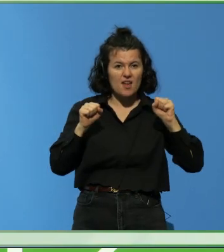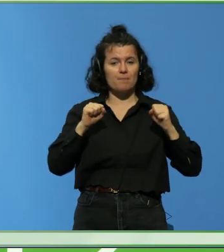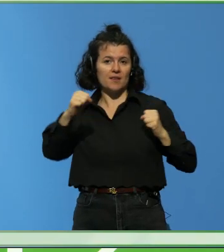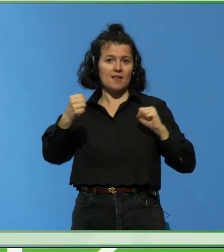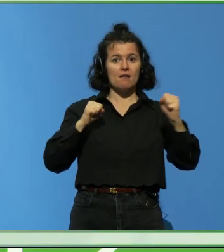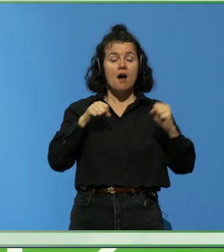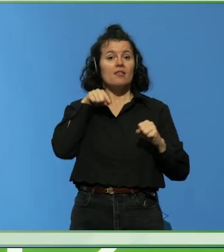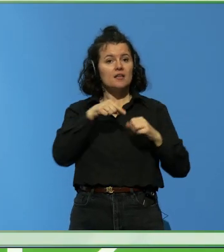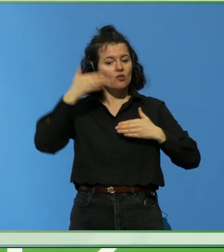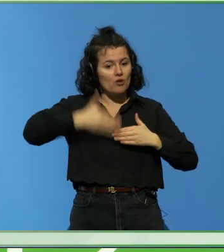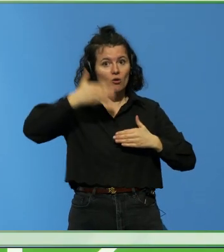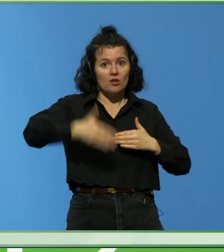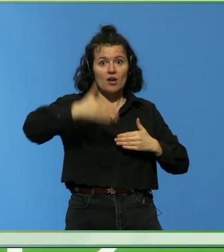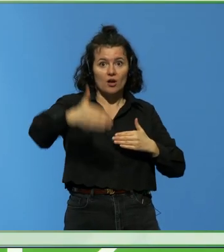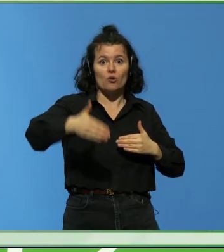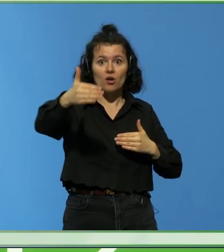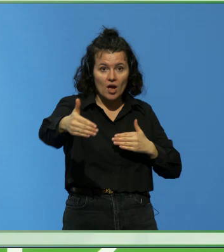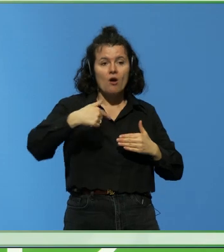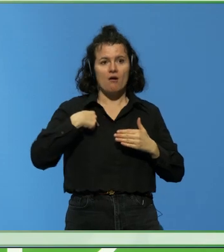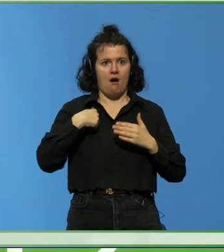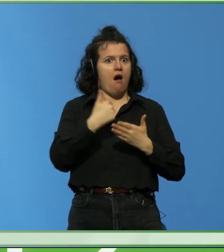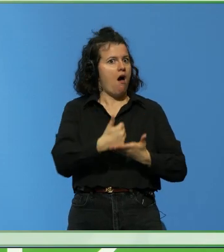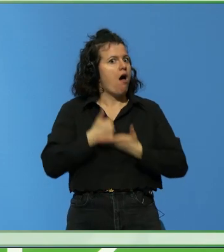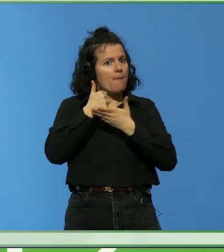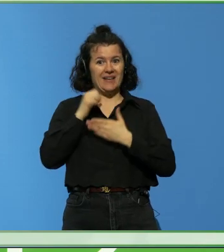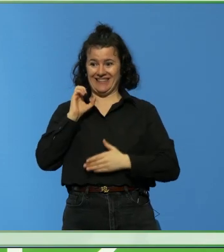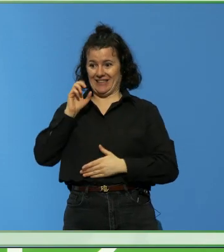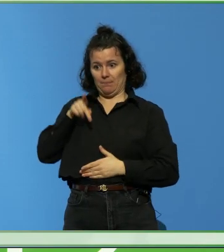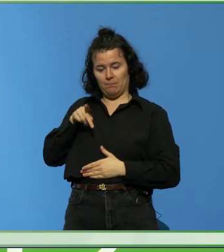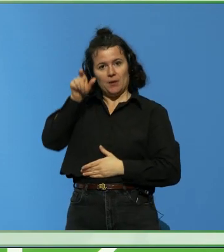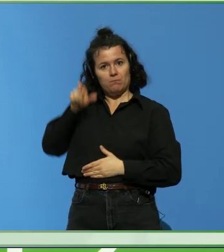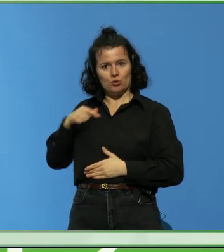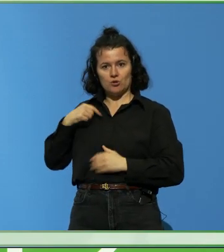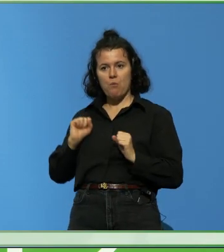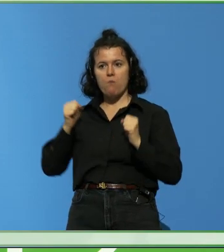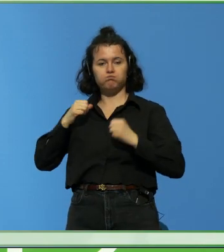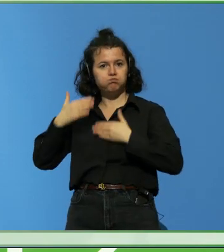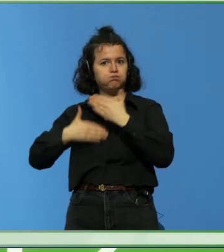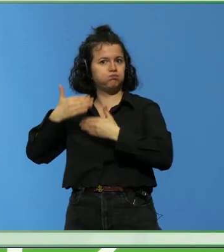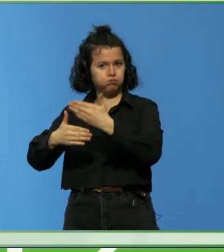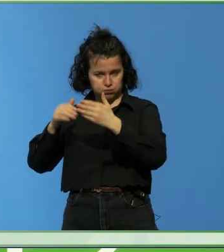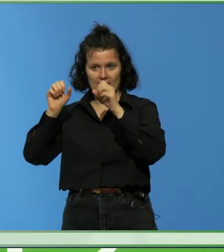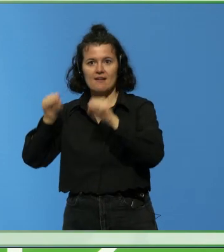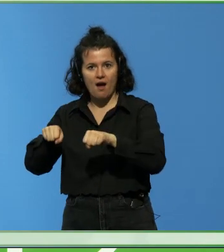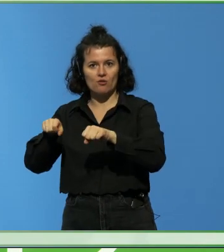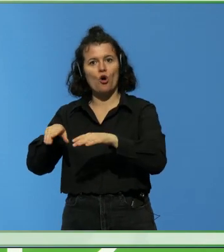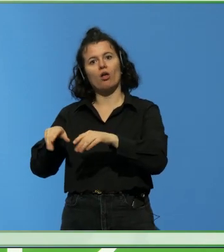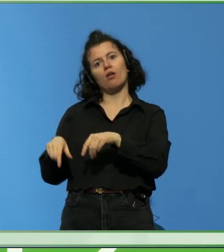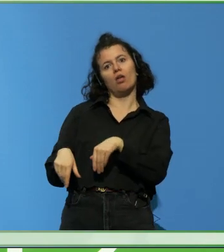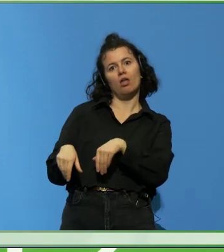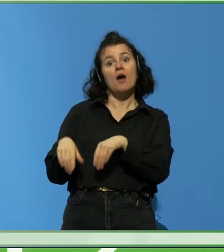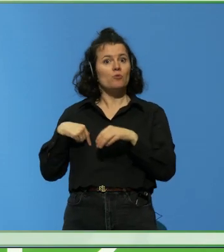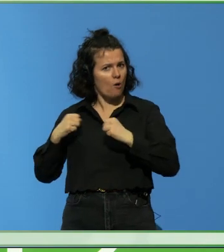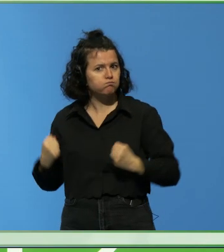unpublished, but we hope that our results will highlight the fact that it is important to stay physically